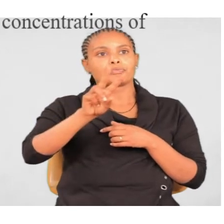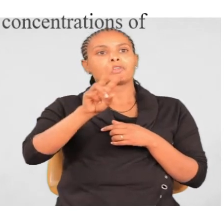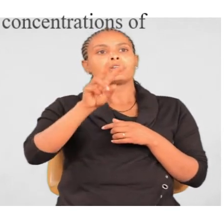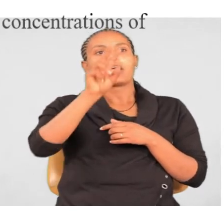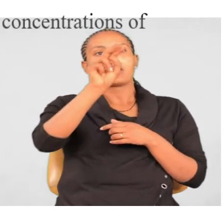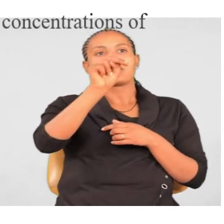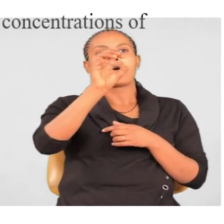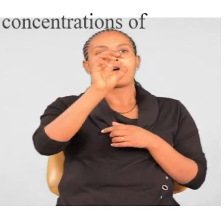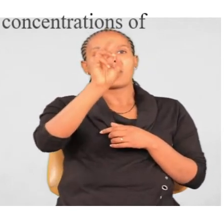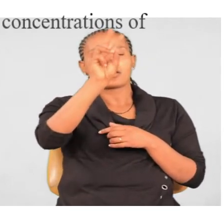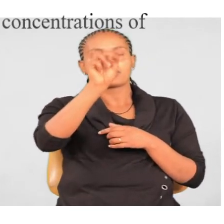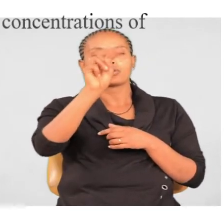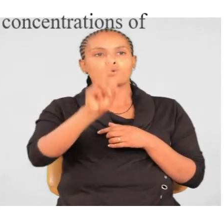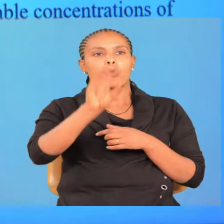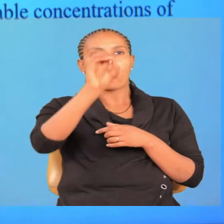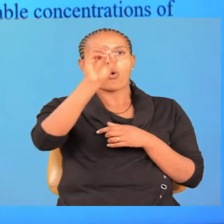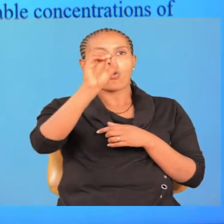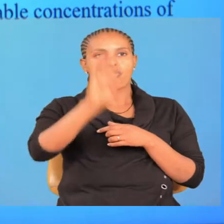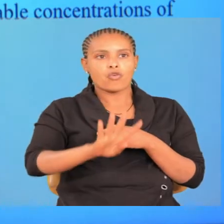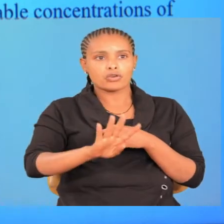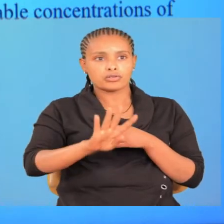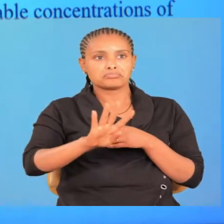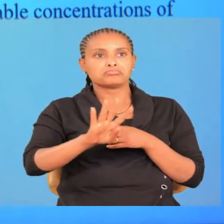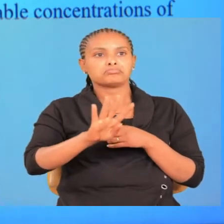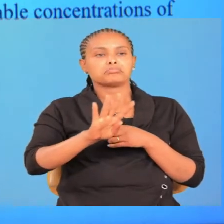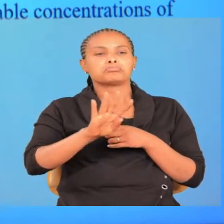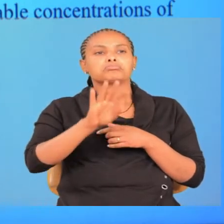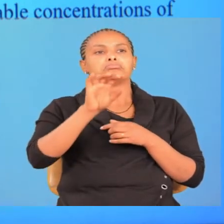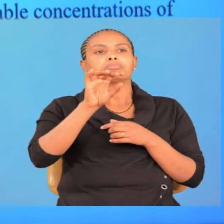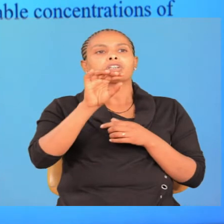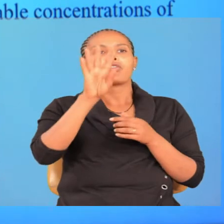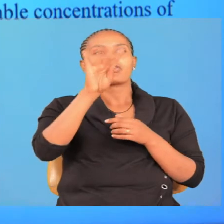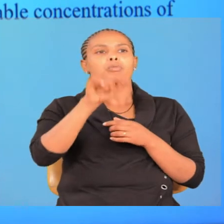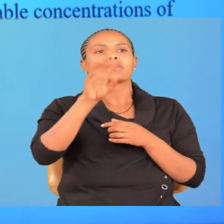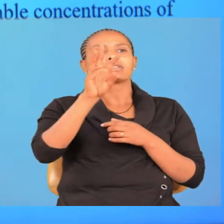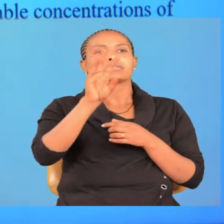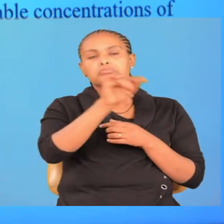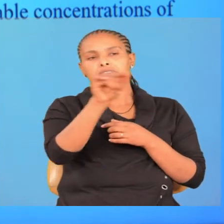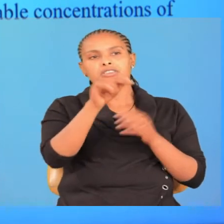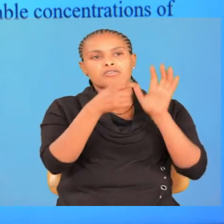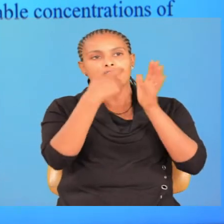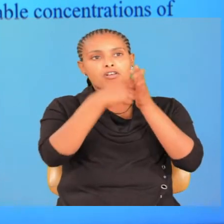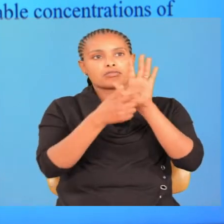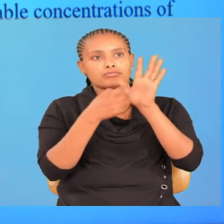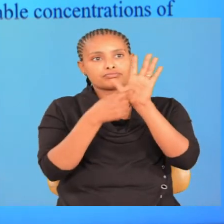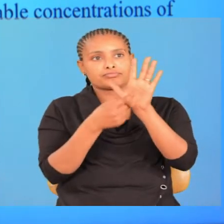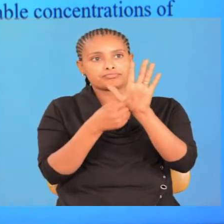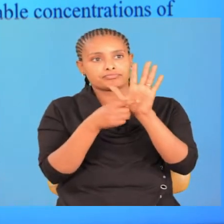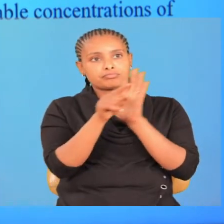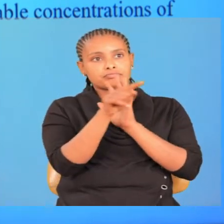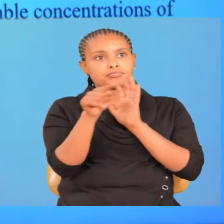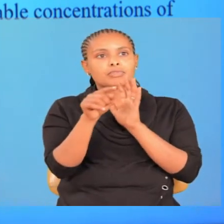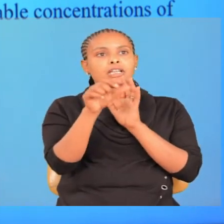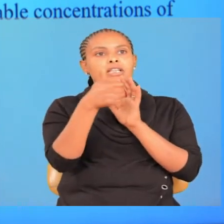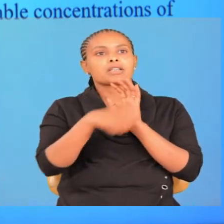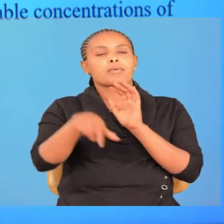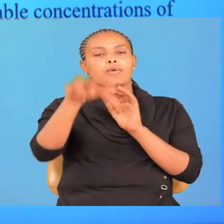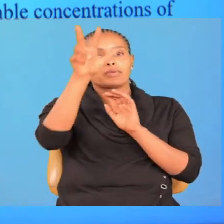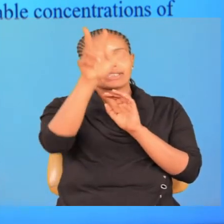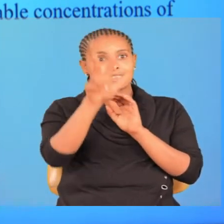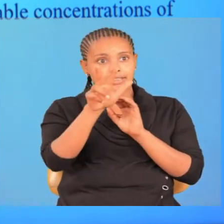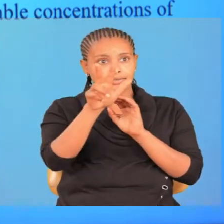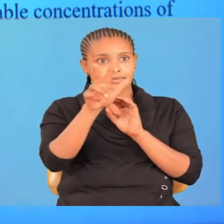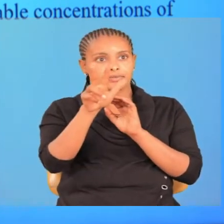value of Kc is 4.64 times 10 raised to minus 3. Now this value is found between 10 raised to minus 3 and 10 the power of